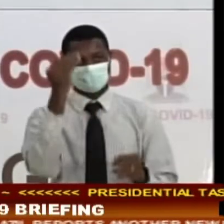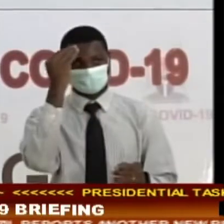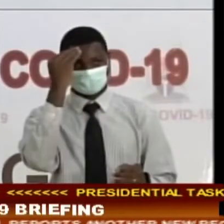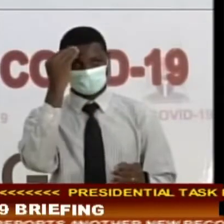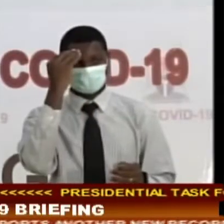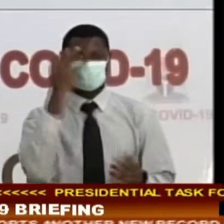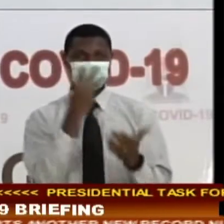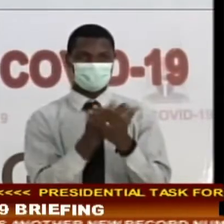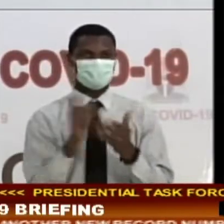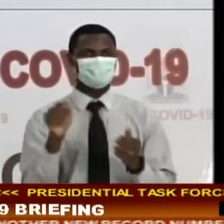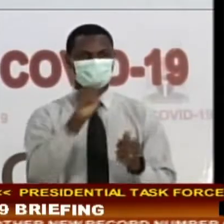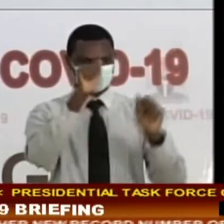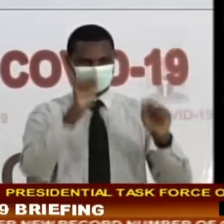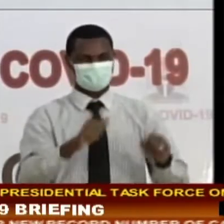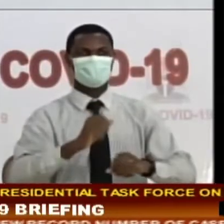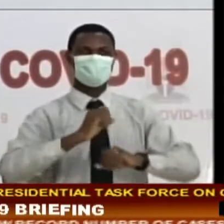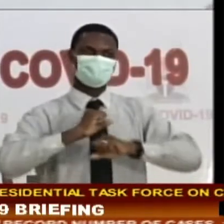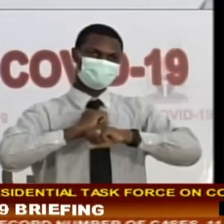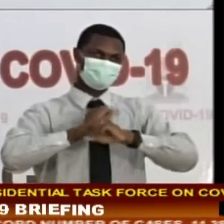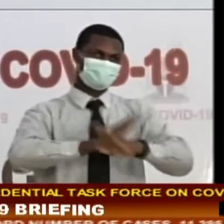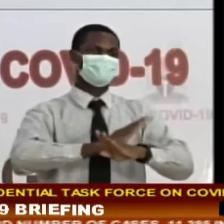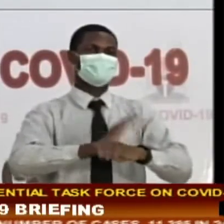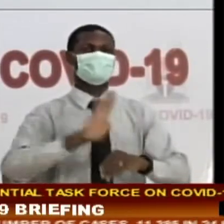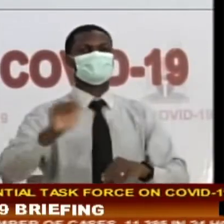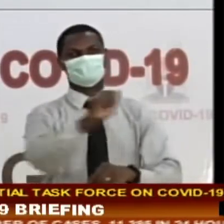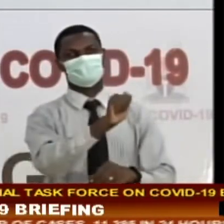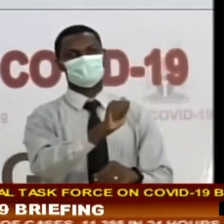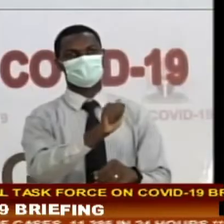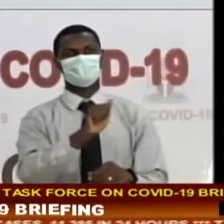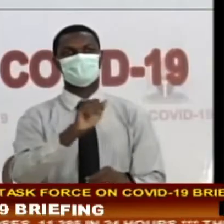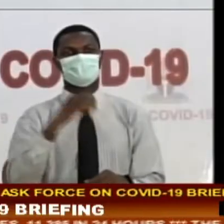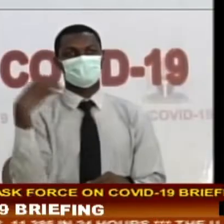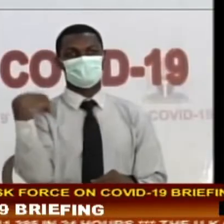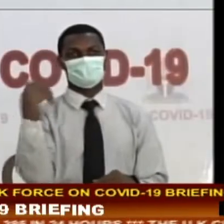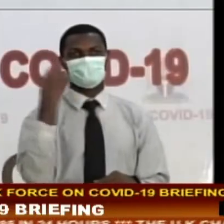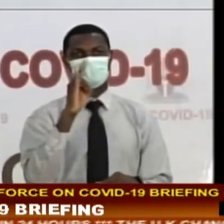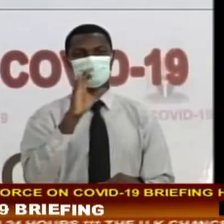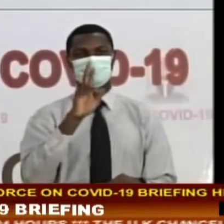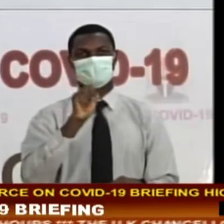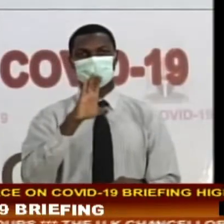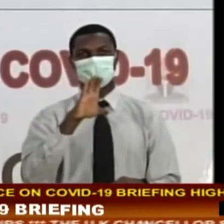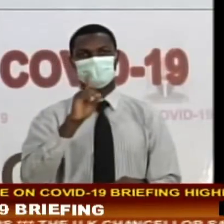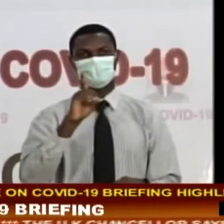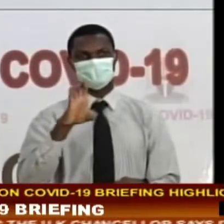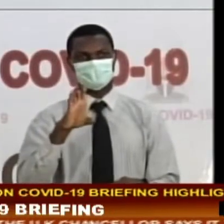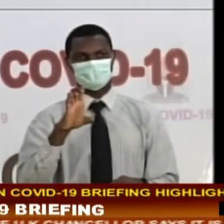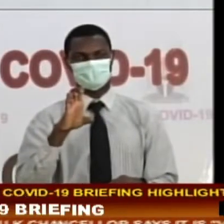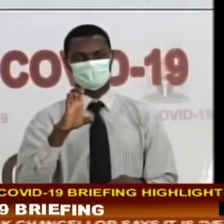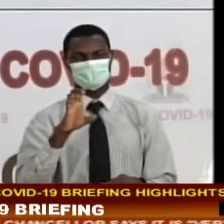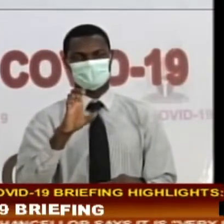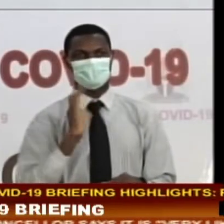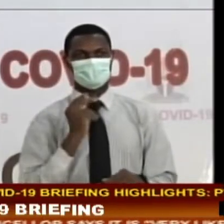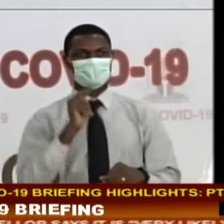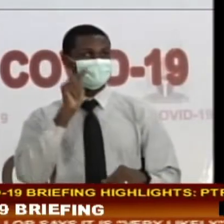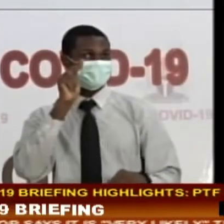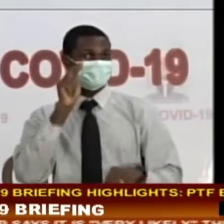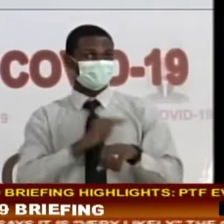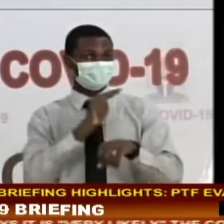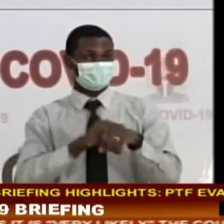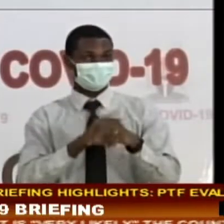yourselves um as stated by the DG ncdc the national response is driven by science it's driven by evidence